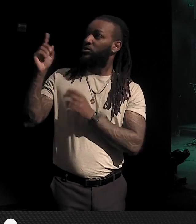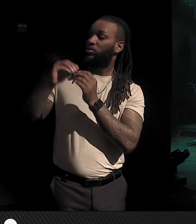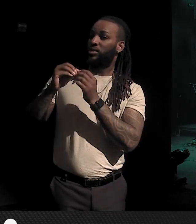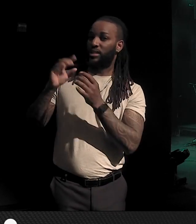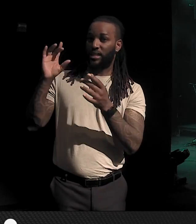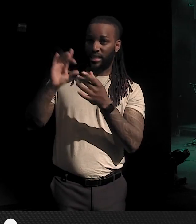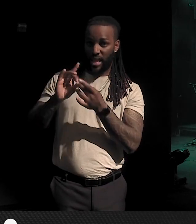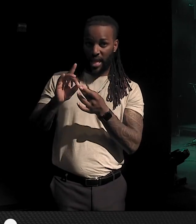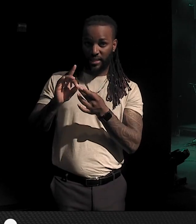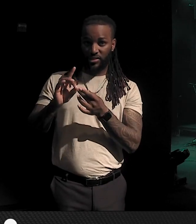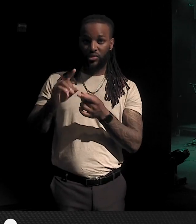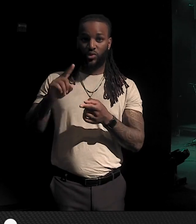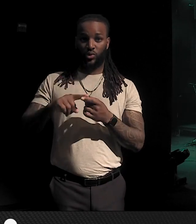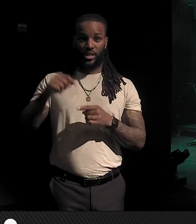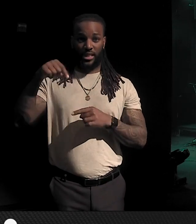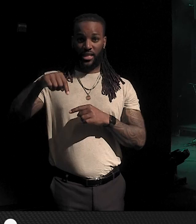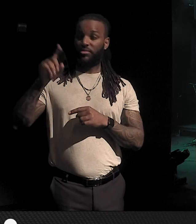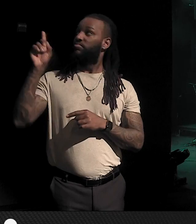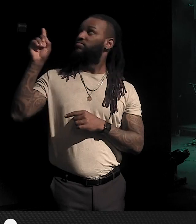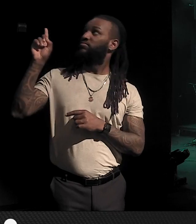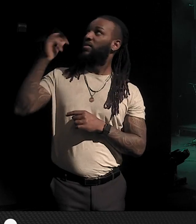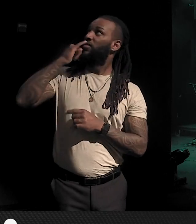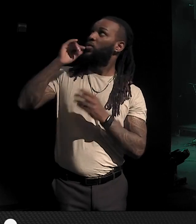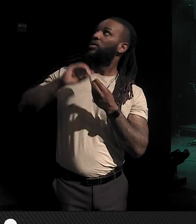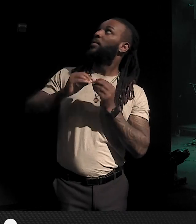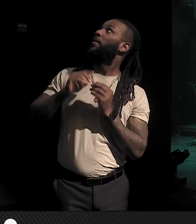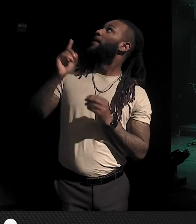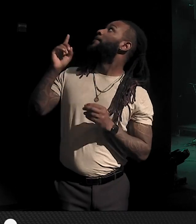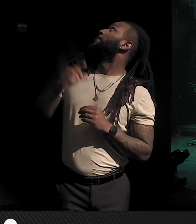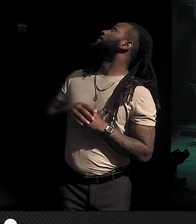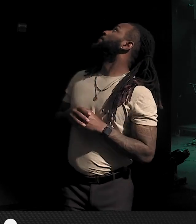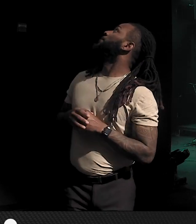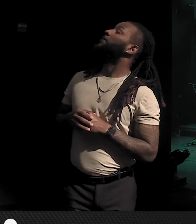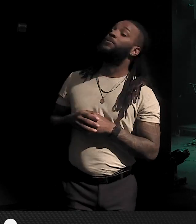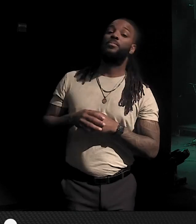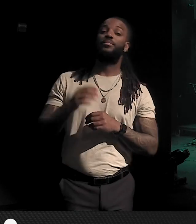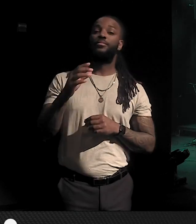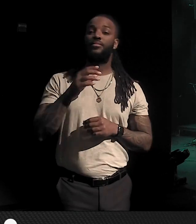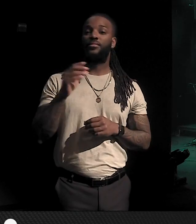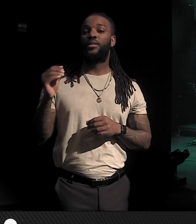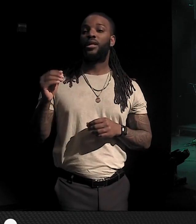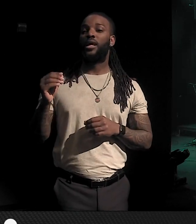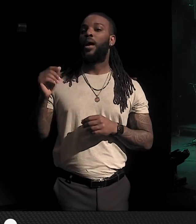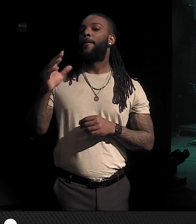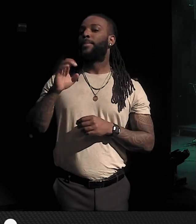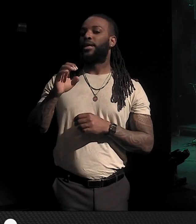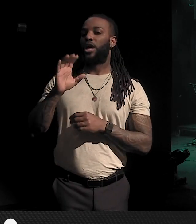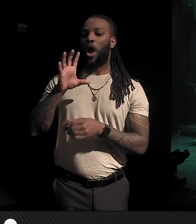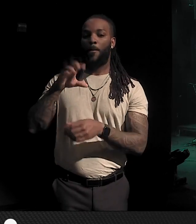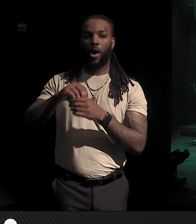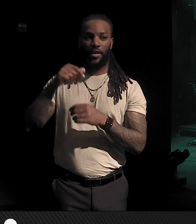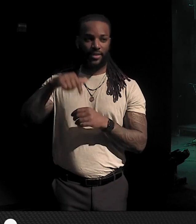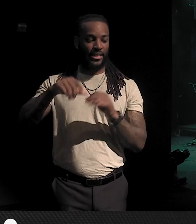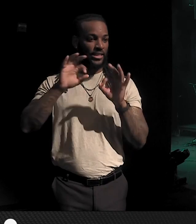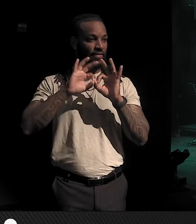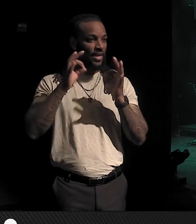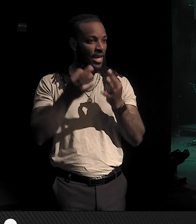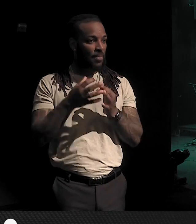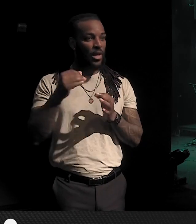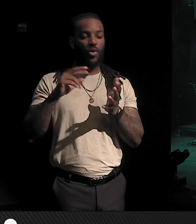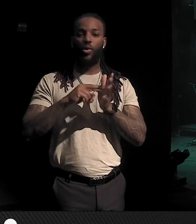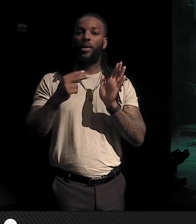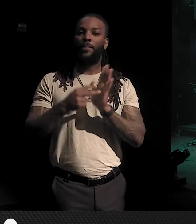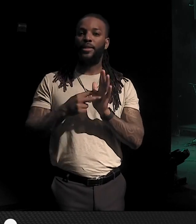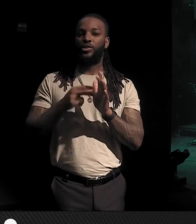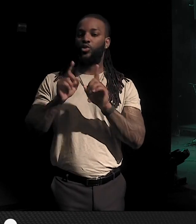connect R into this phone number on the screen. And we want to help you take a next step of being a part of this family and what it means to walk